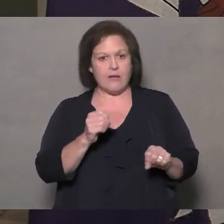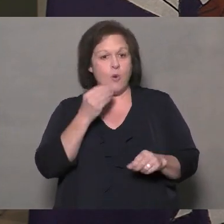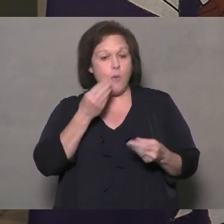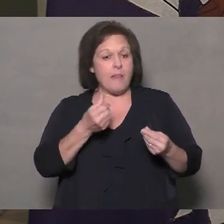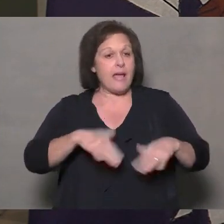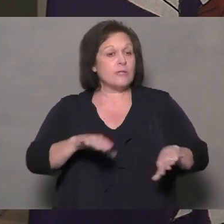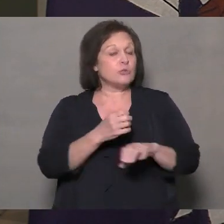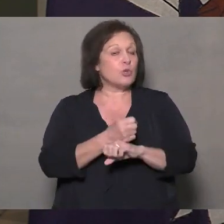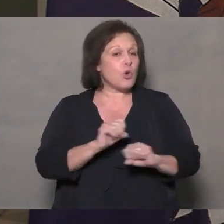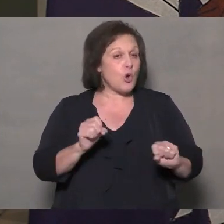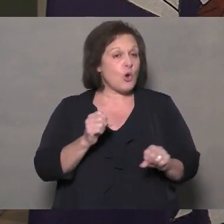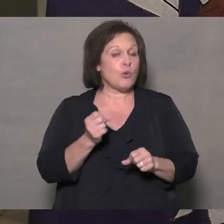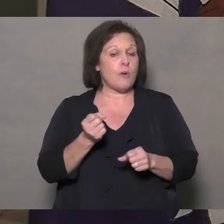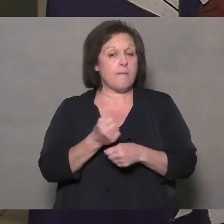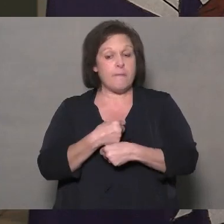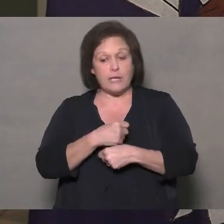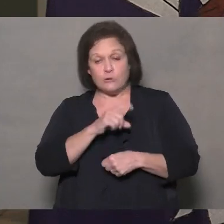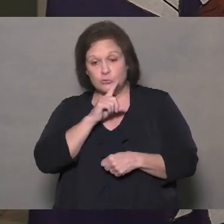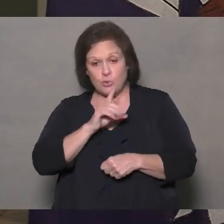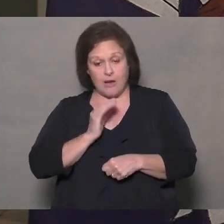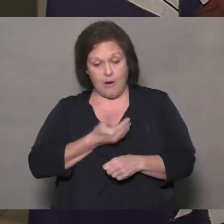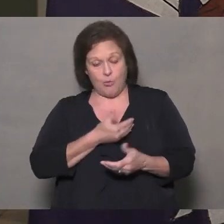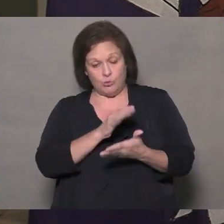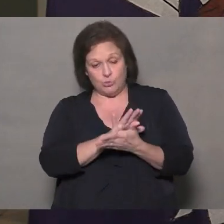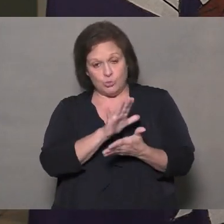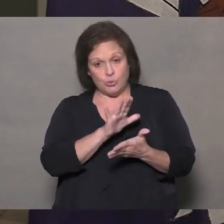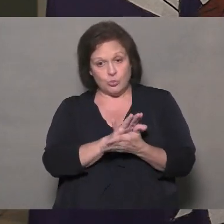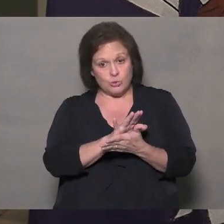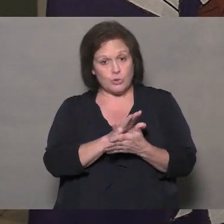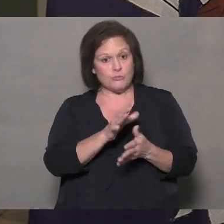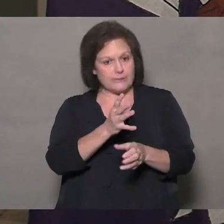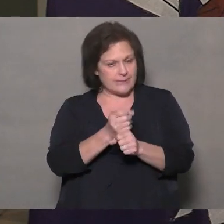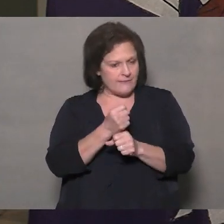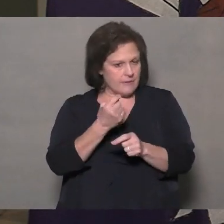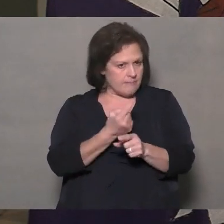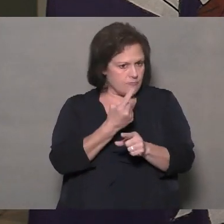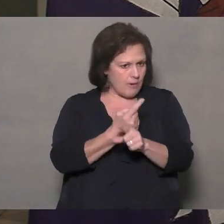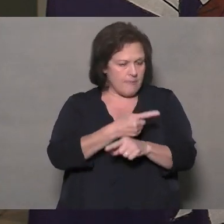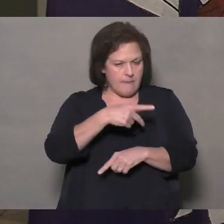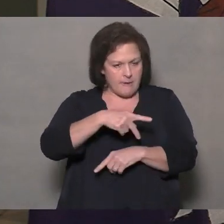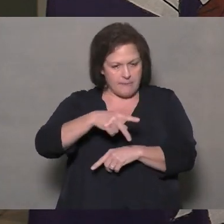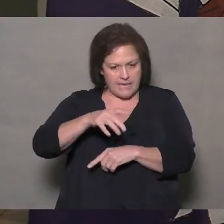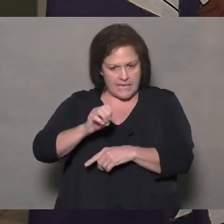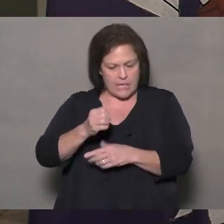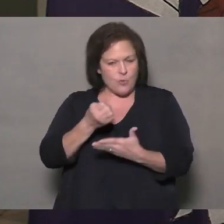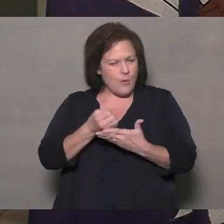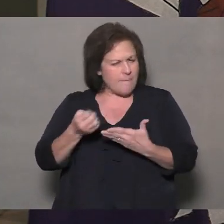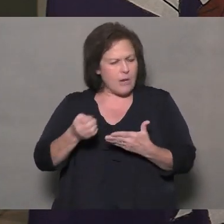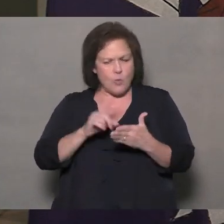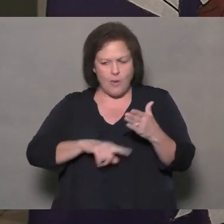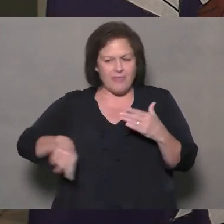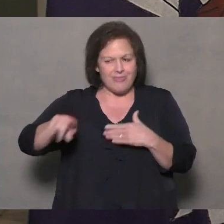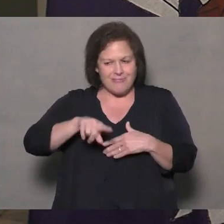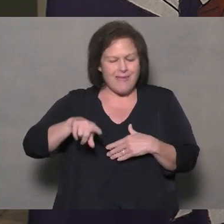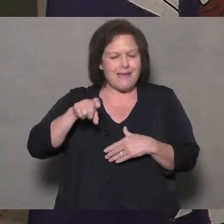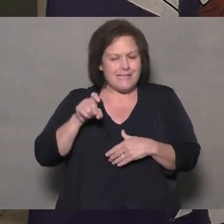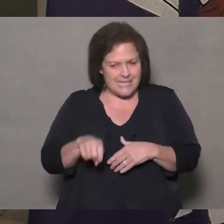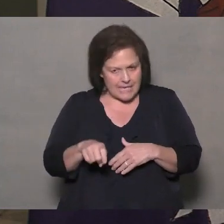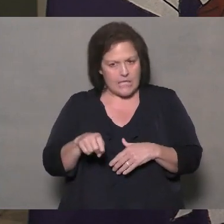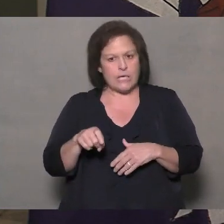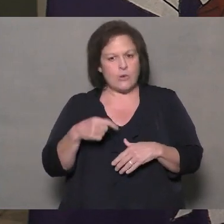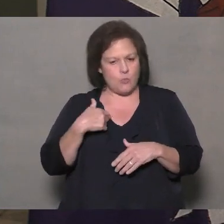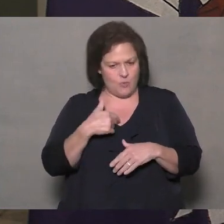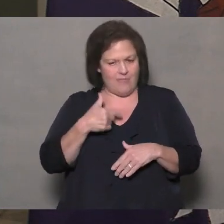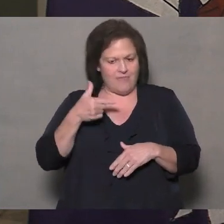Homeland Security, we're making sure that our schools are receiving the proper PPE equipment, whatever they need, we're